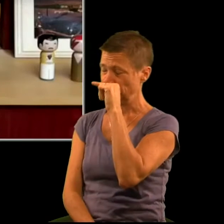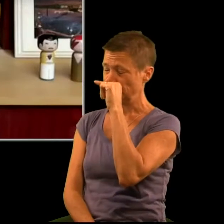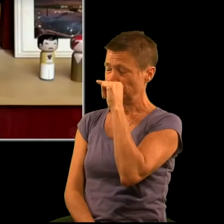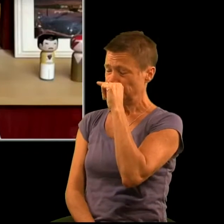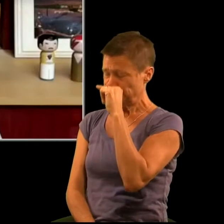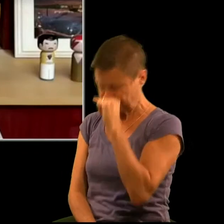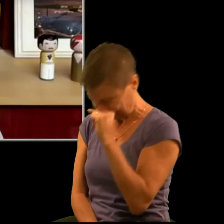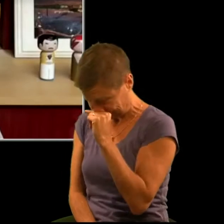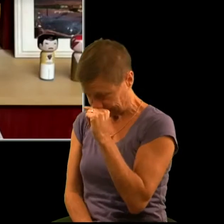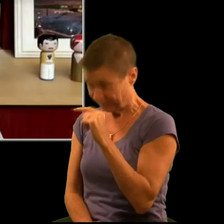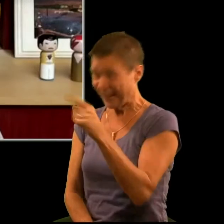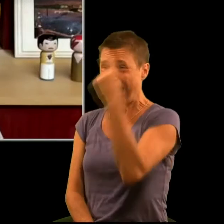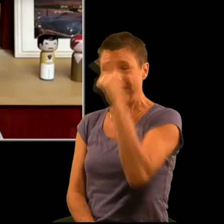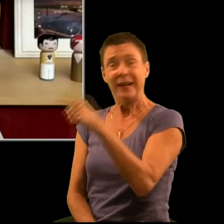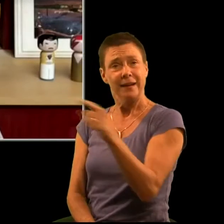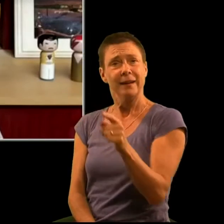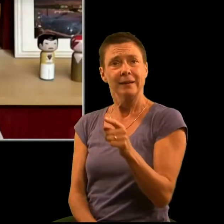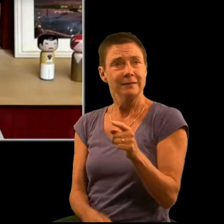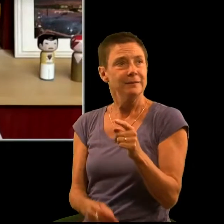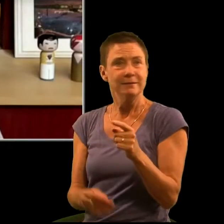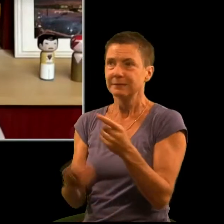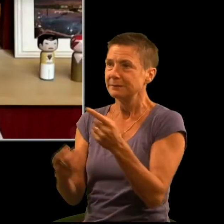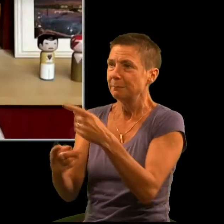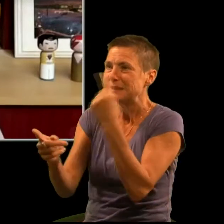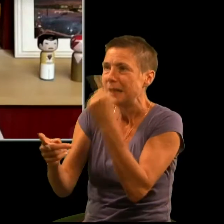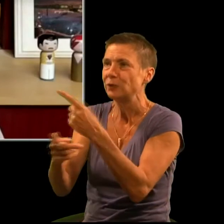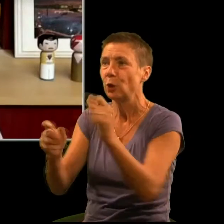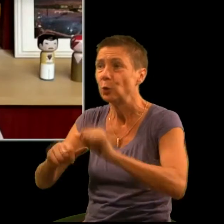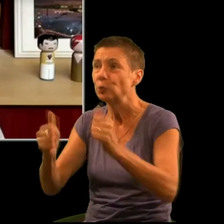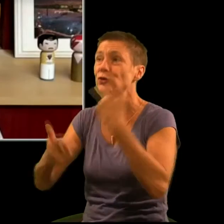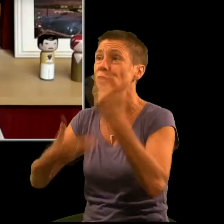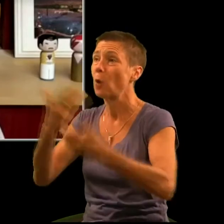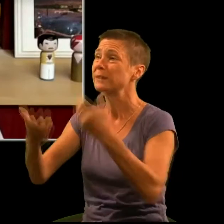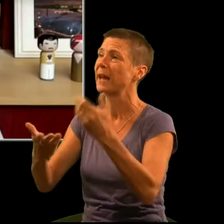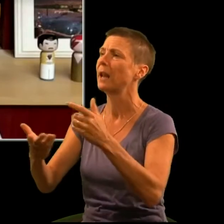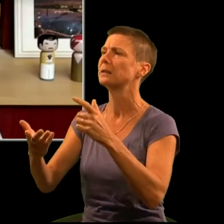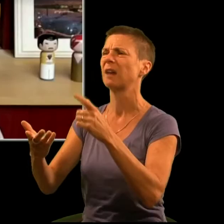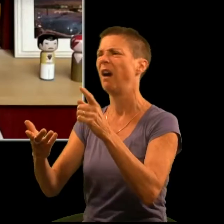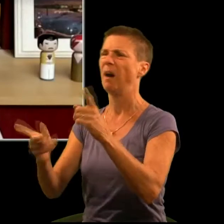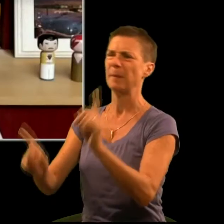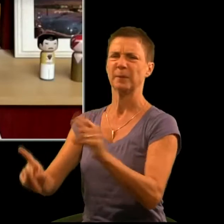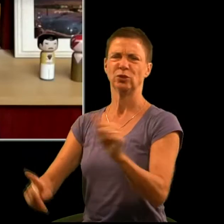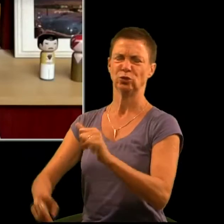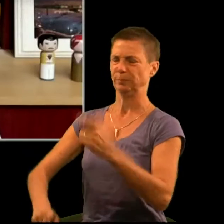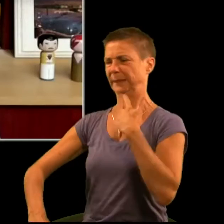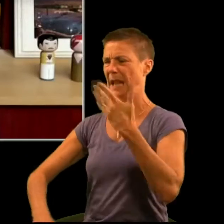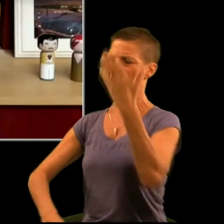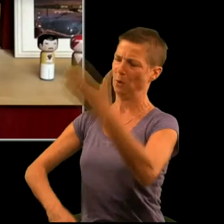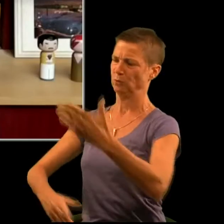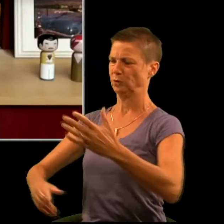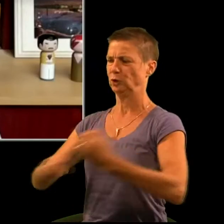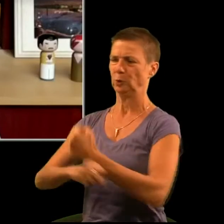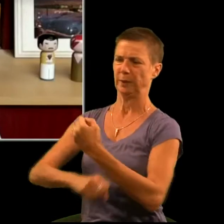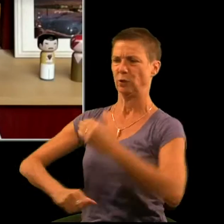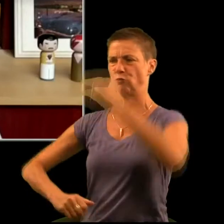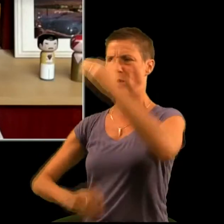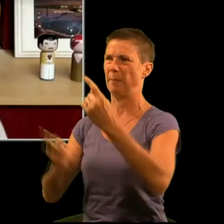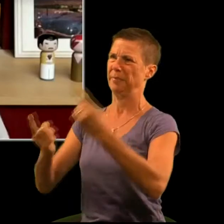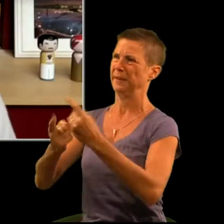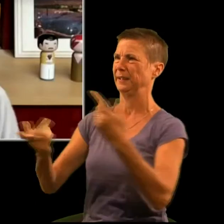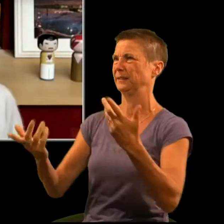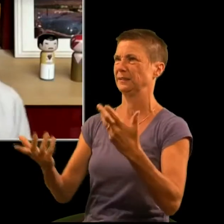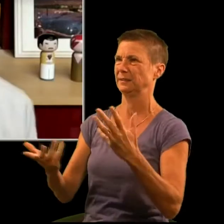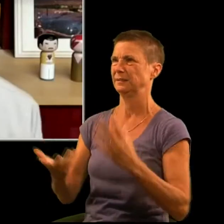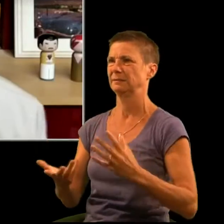greatest storytellers because they feel like, oh, I can't be writing stories. I got to be outside chopping down trees and putting a hole in the ozone layer